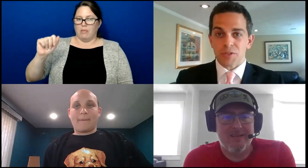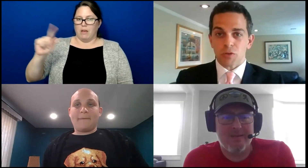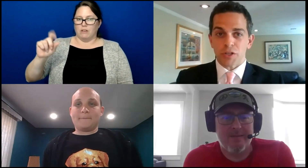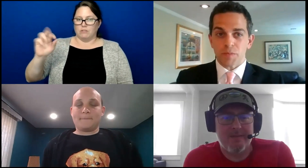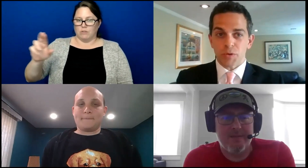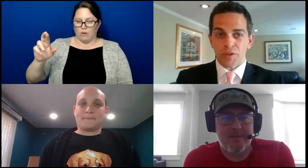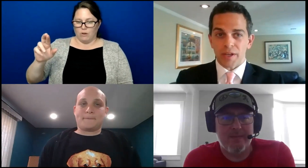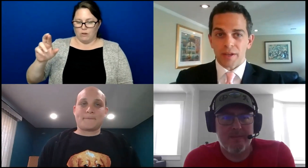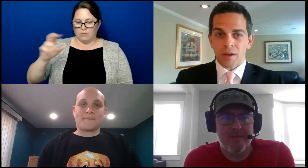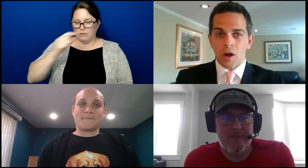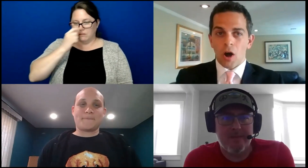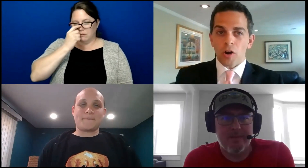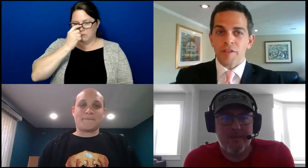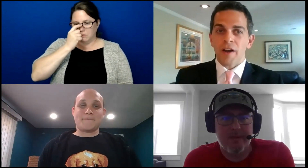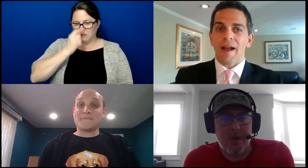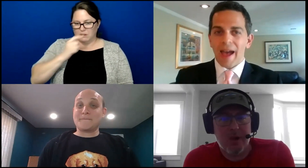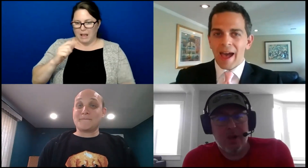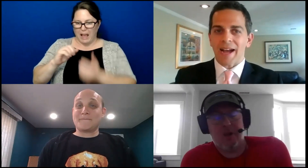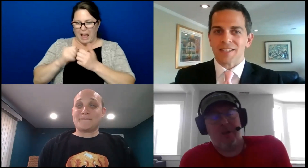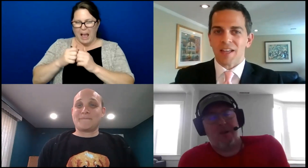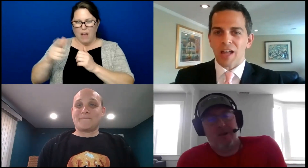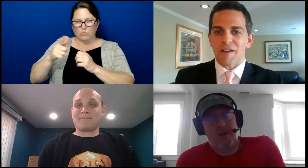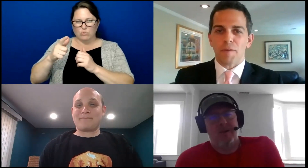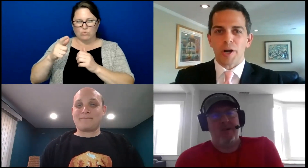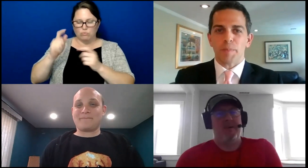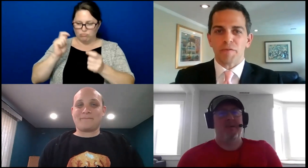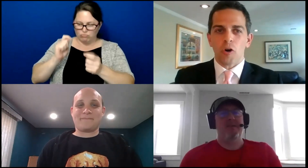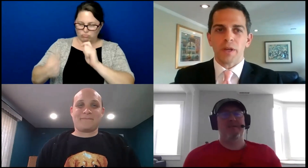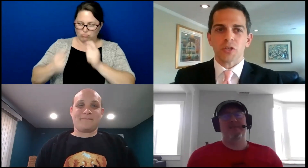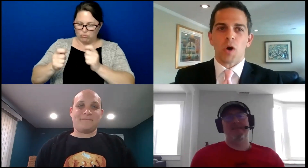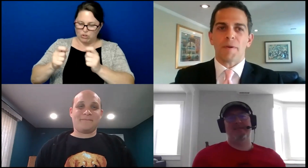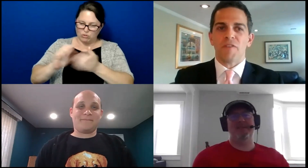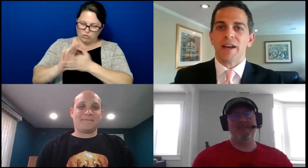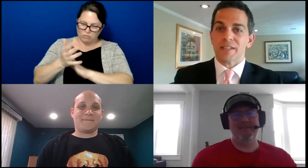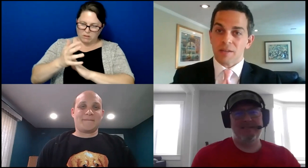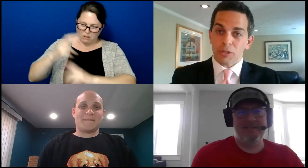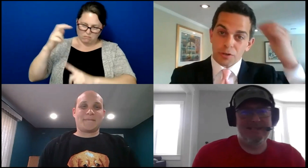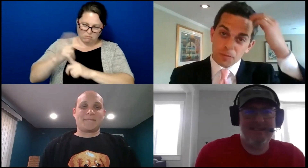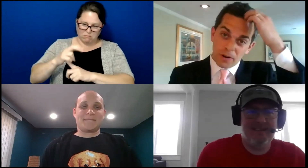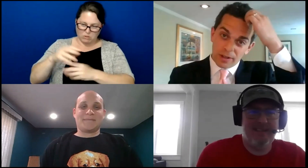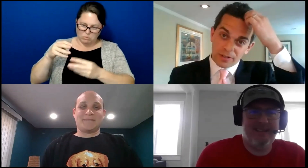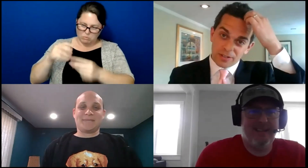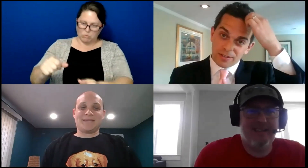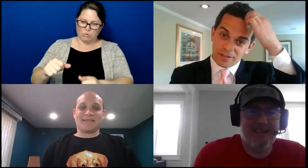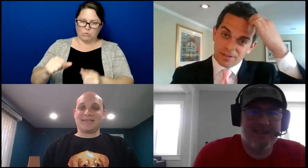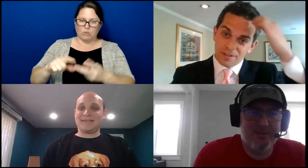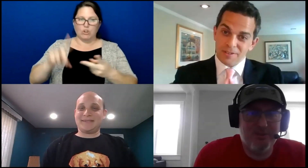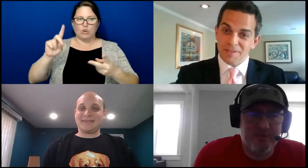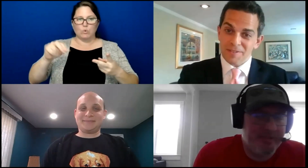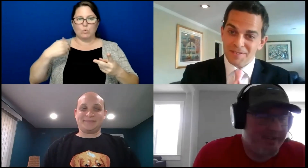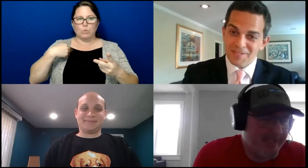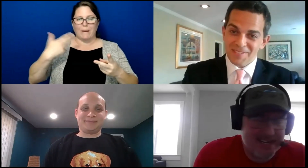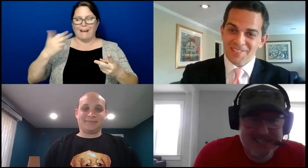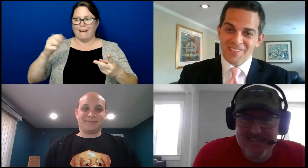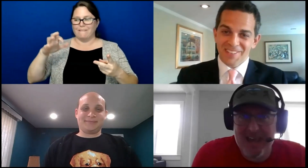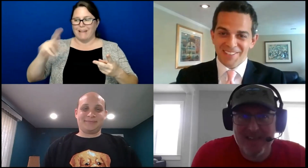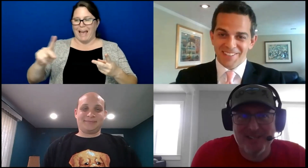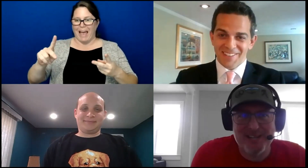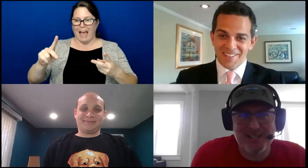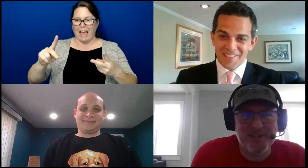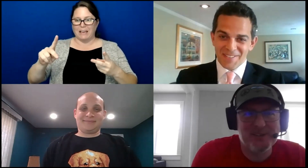optimize their games to run smoothly? Are there hacks that allow for better performance while providing a similar experience? Oof,